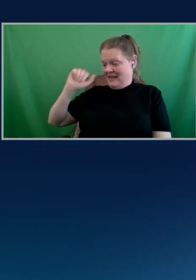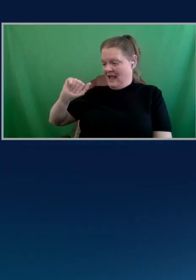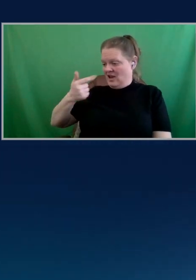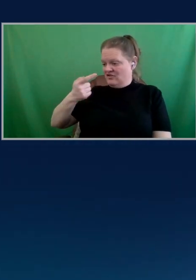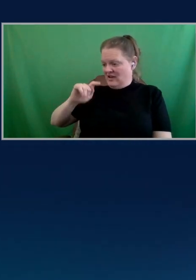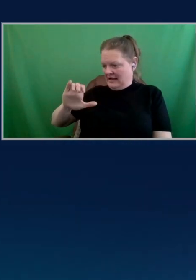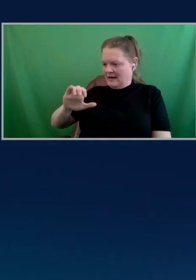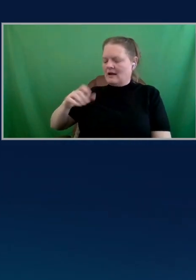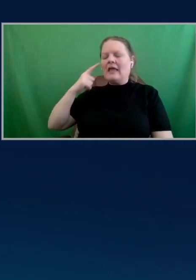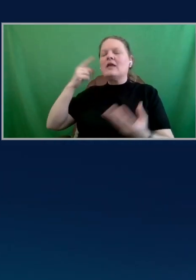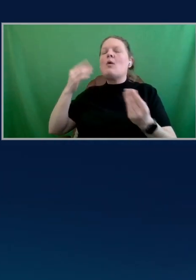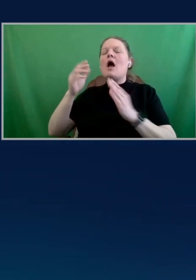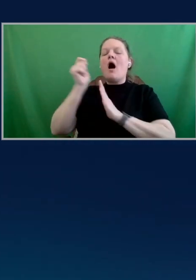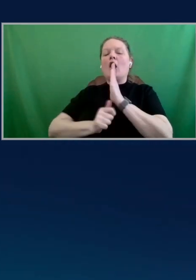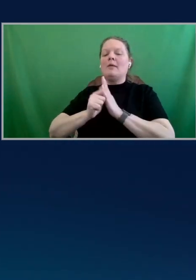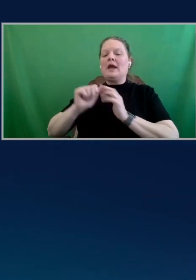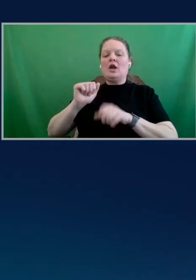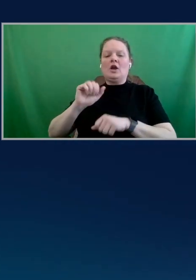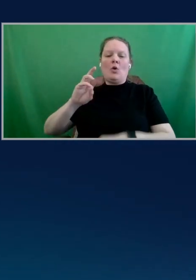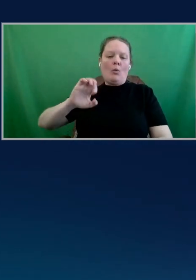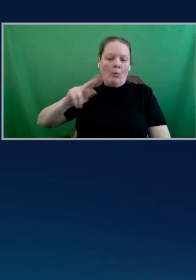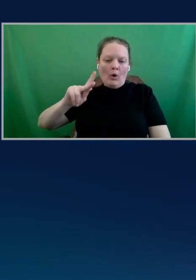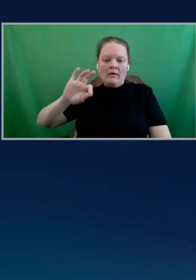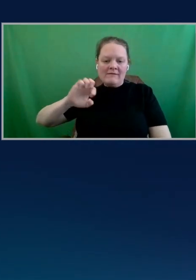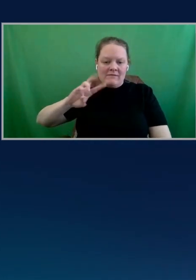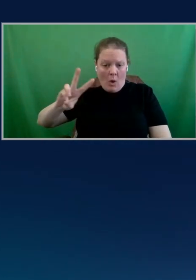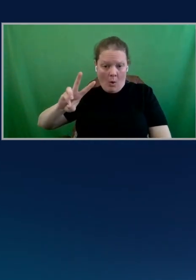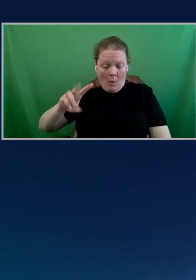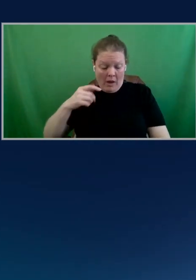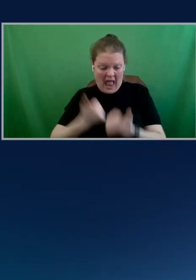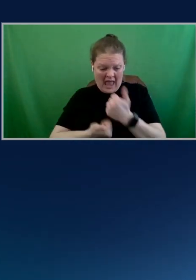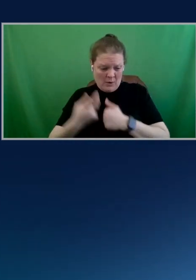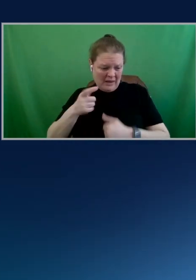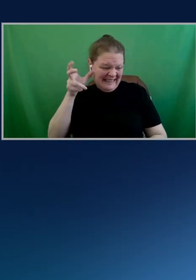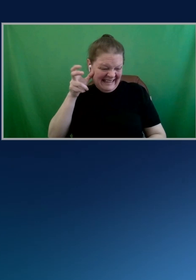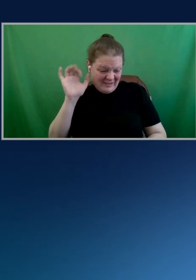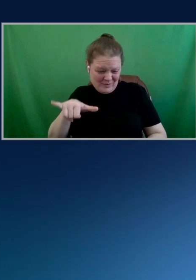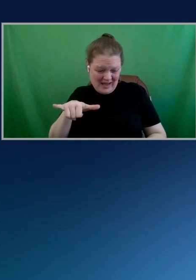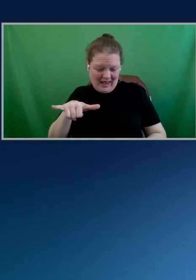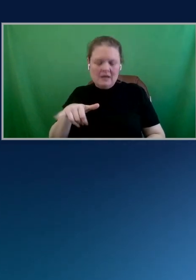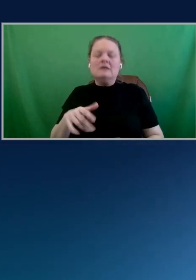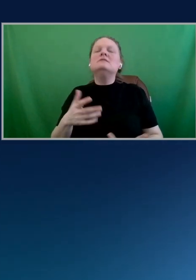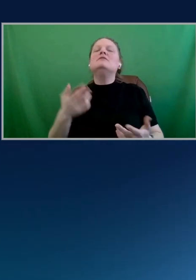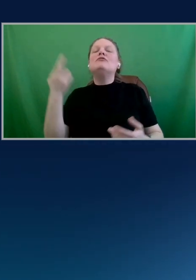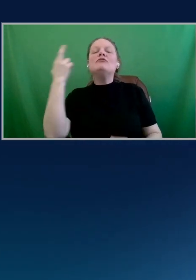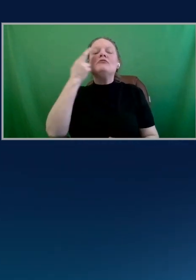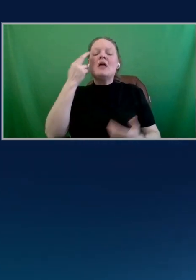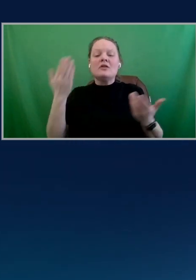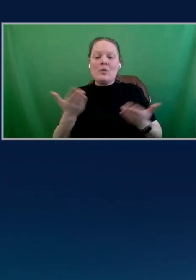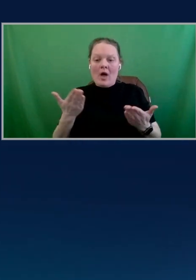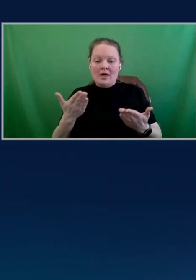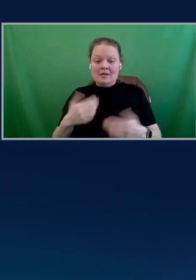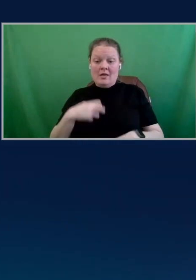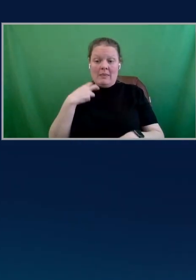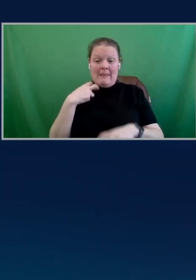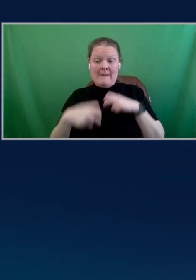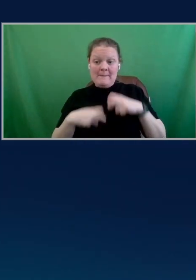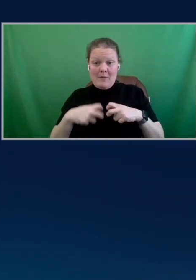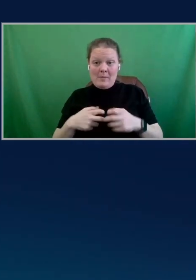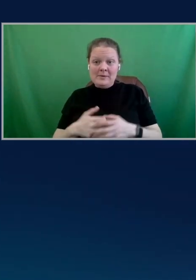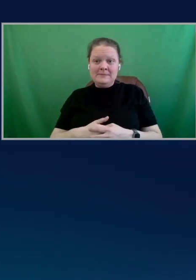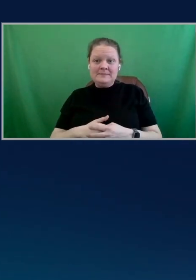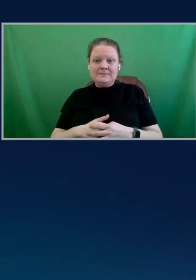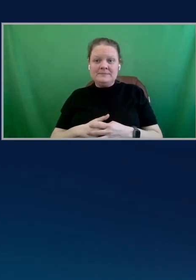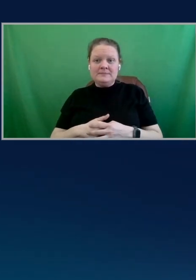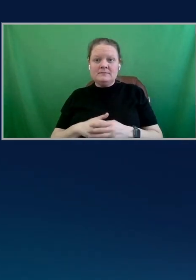workflows. And I think anyone out there who's listening to that realizes that The problem with the